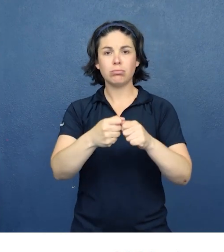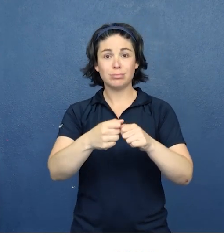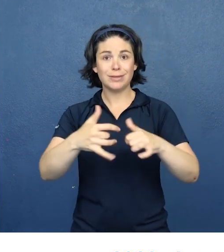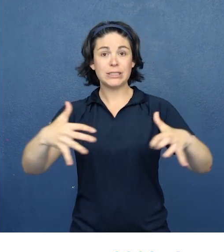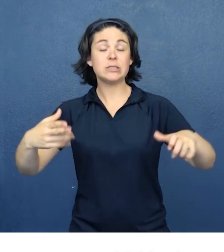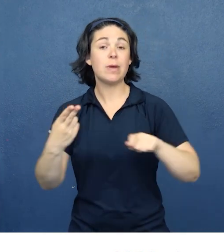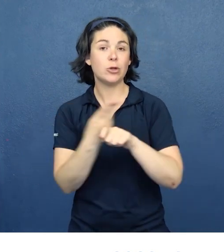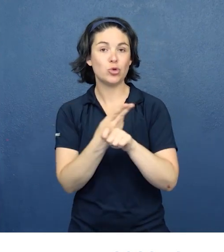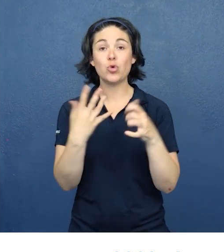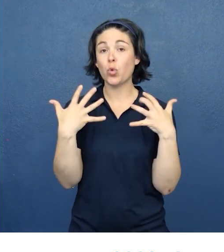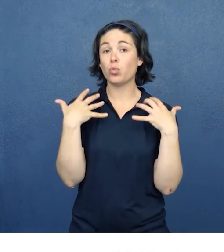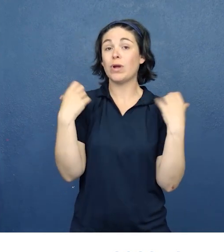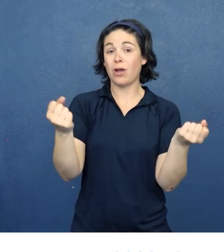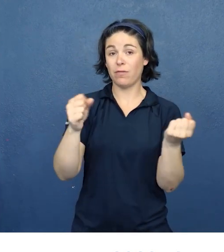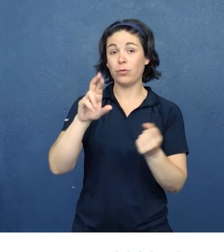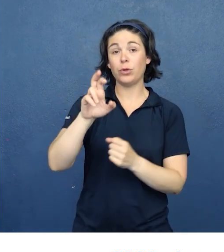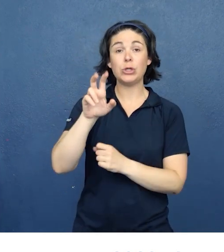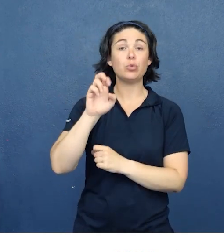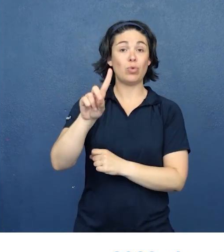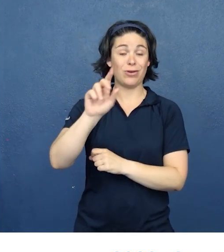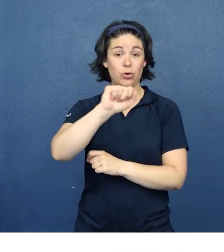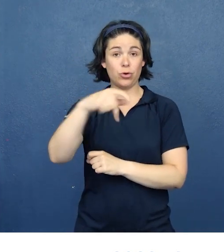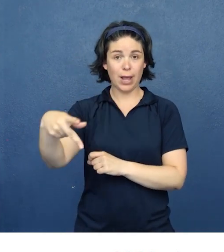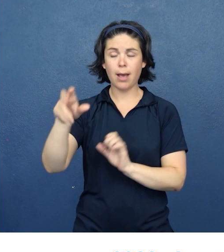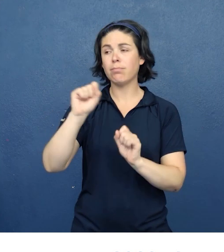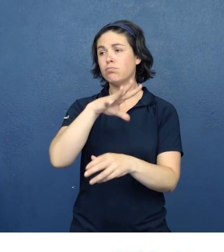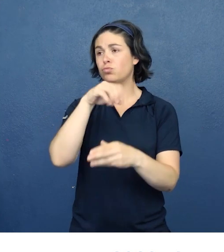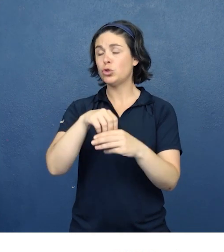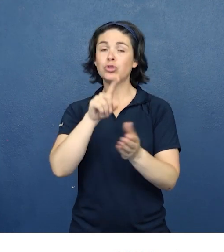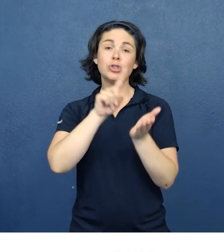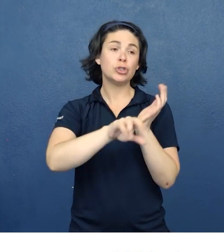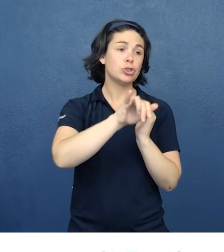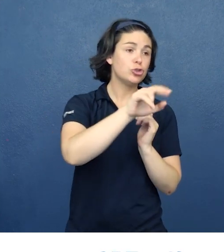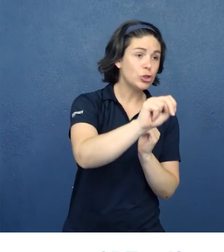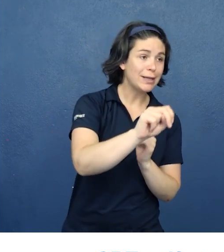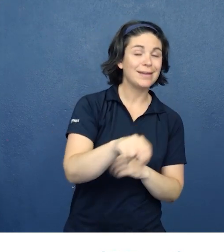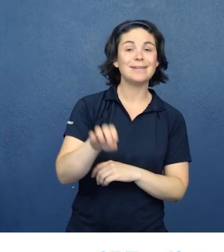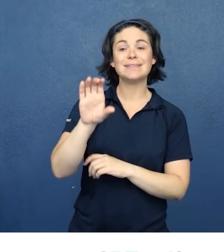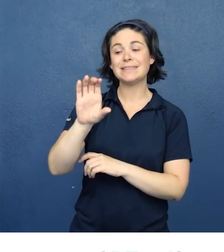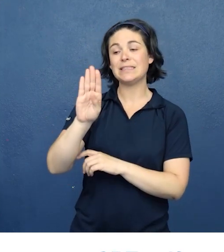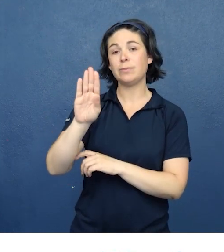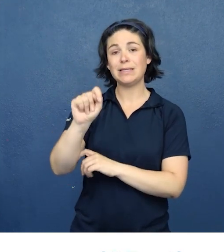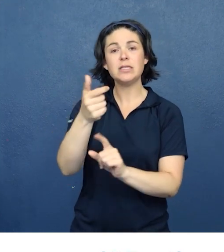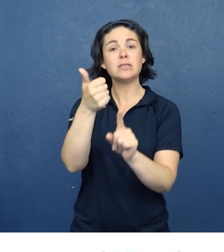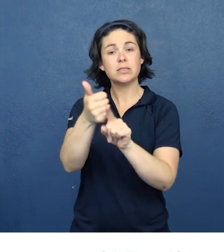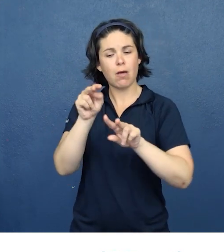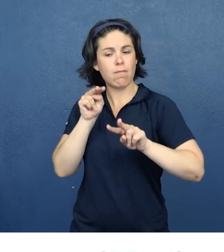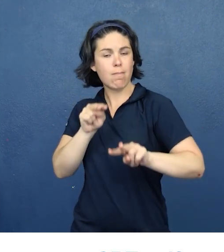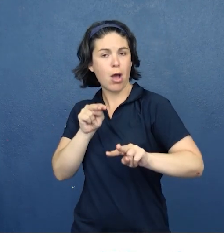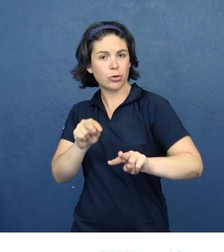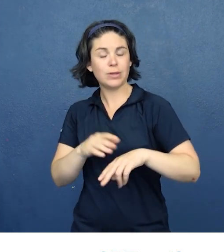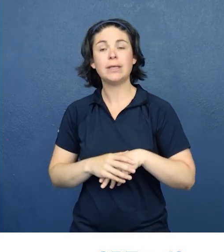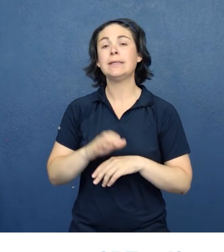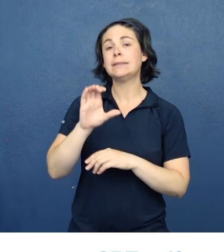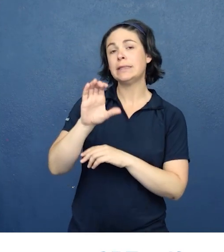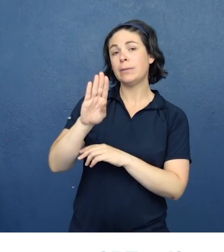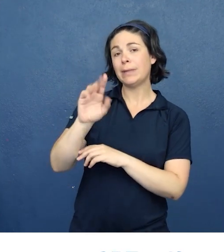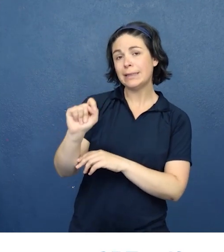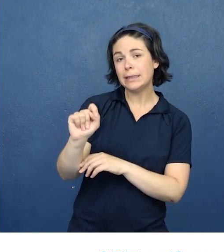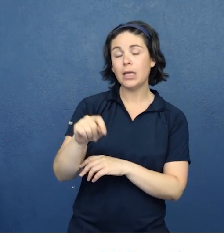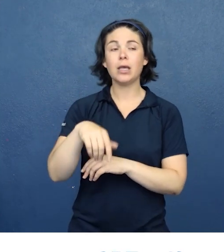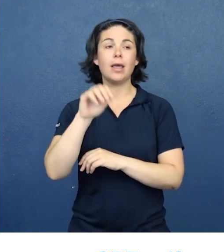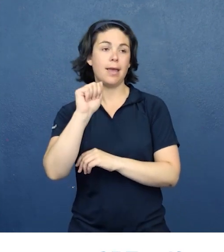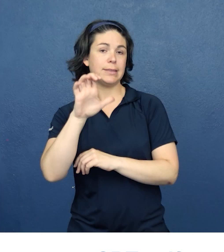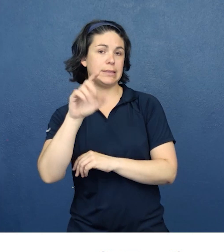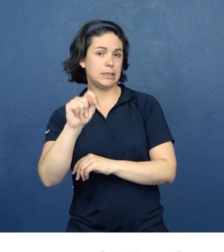of the Recovery Record app, featuring check-ins, CBT self-monitoring, DBT and